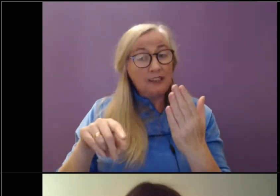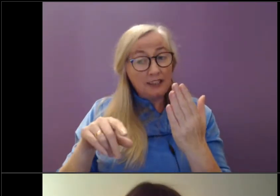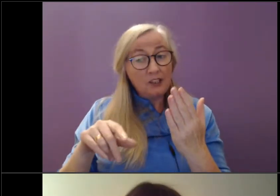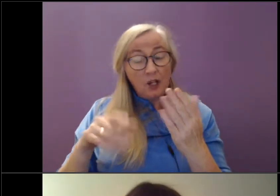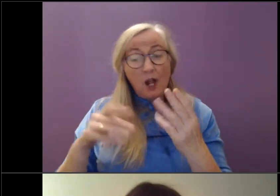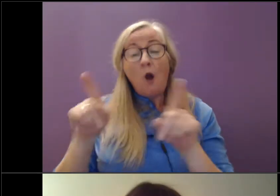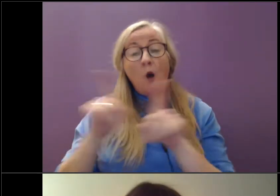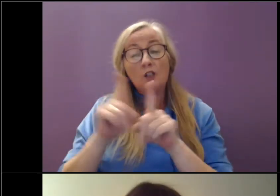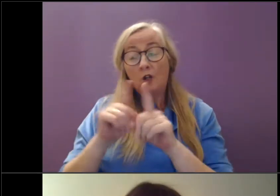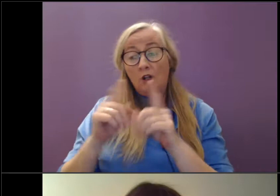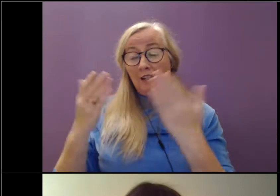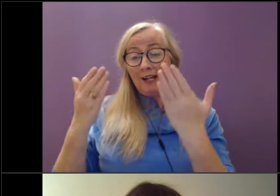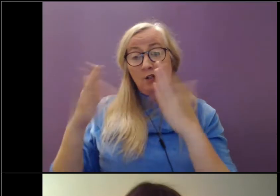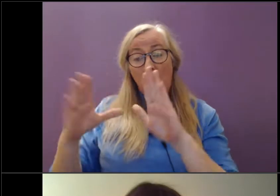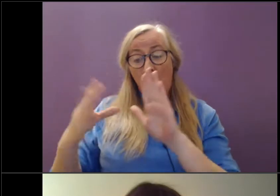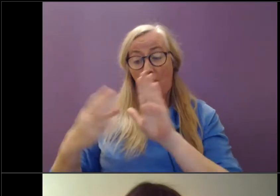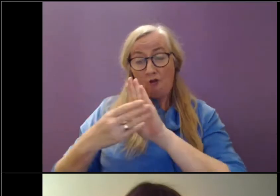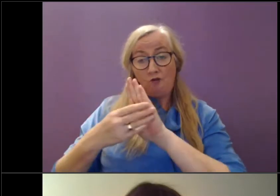modeling.